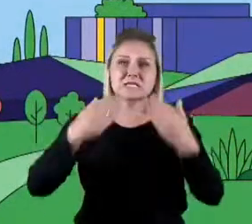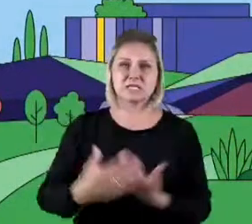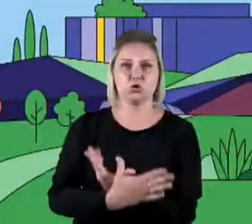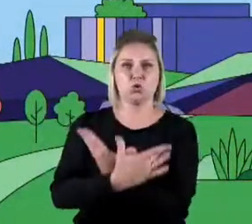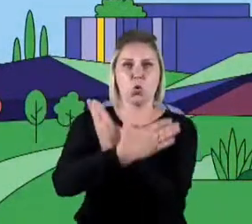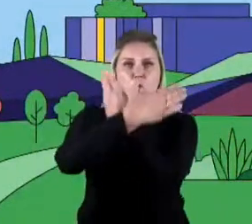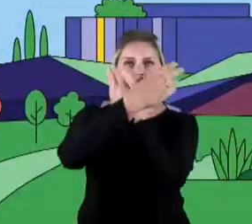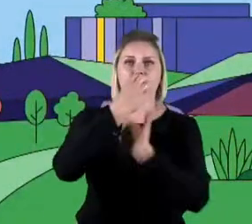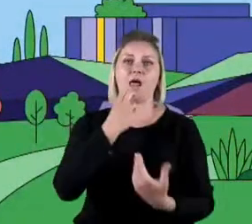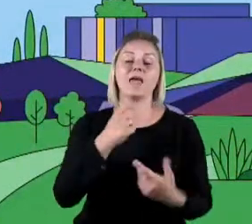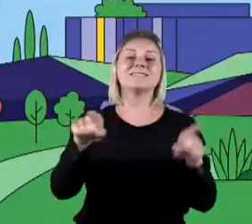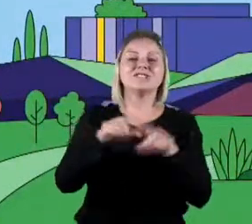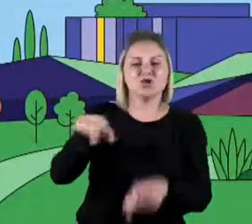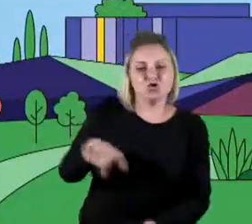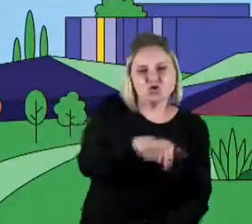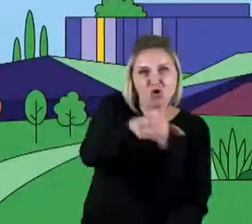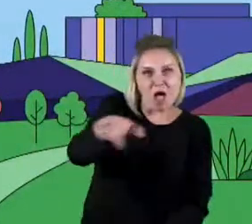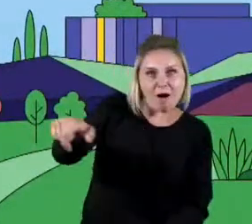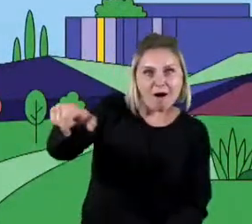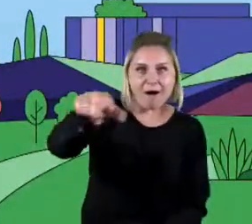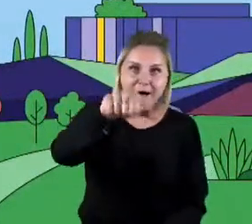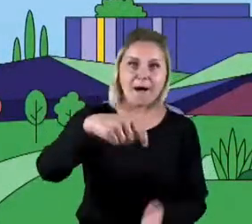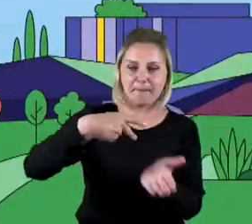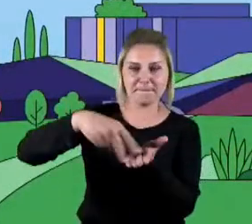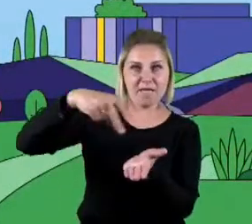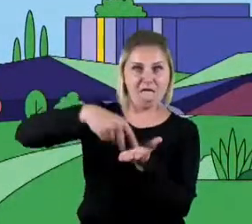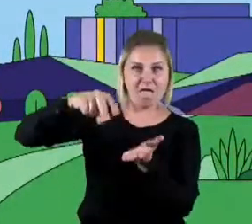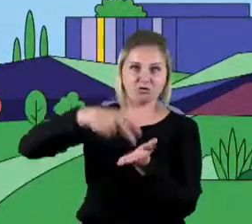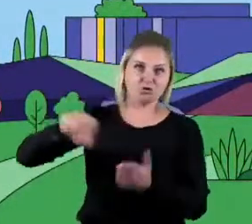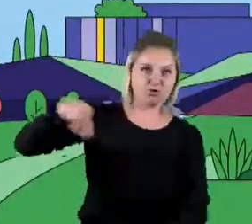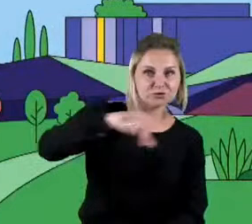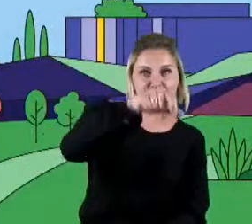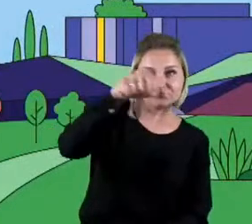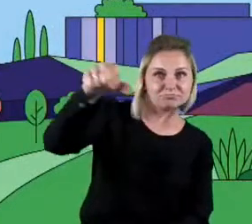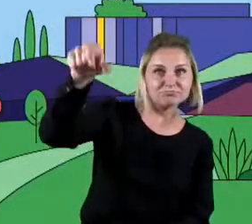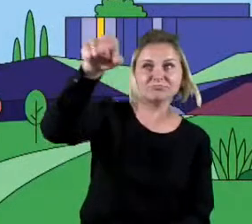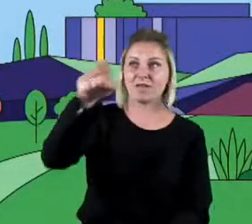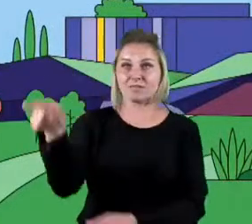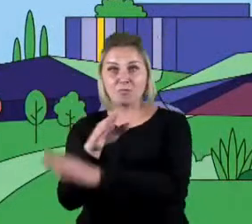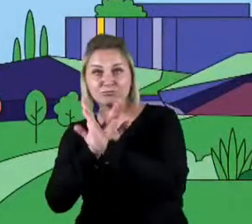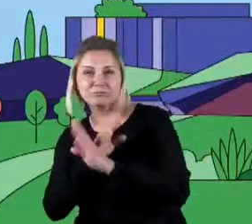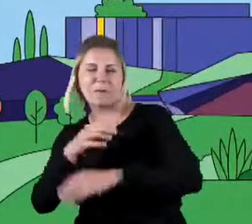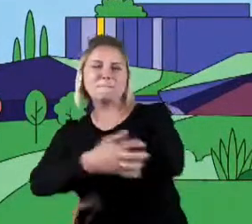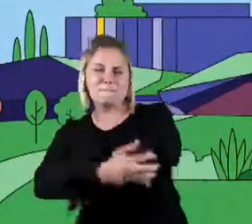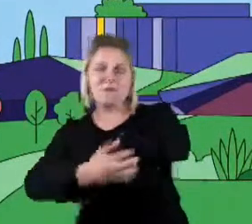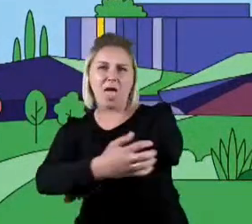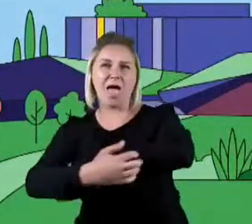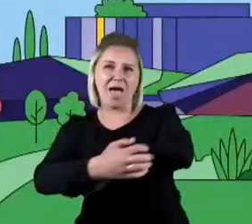mountain slopes. We have made pedestrian paths in informal